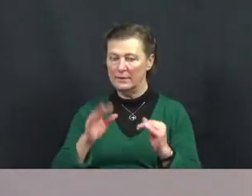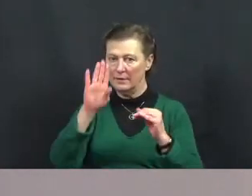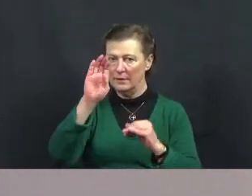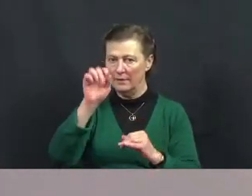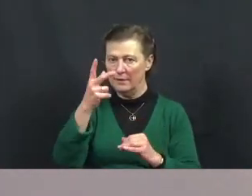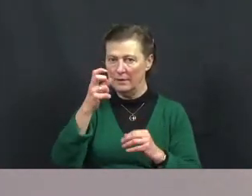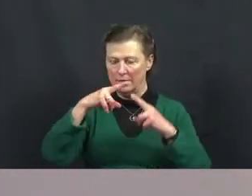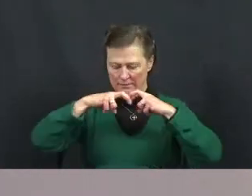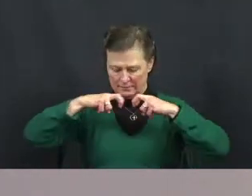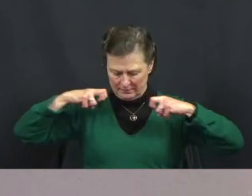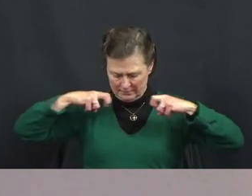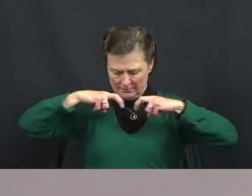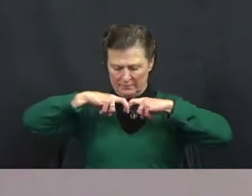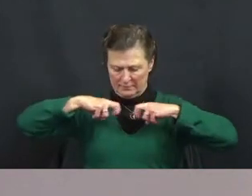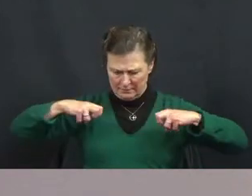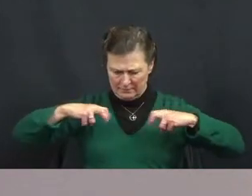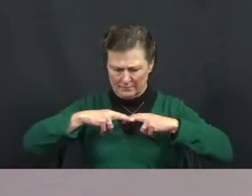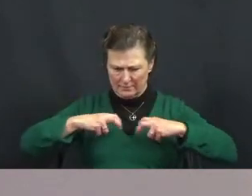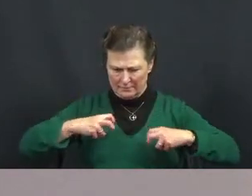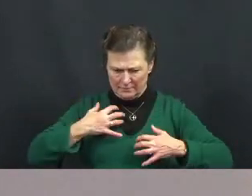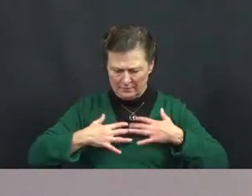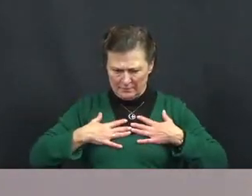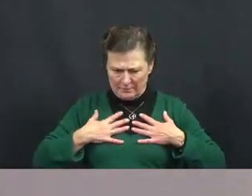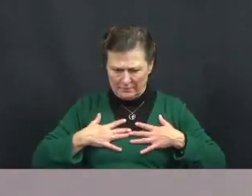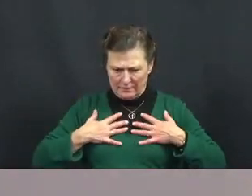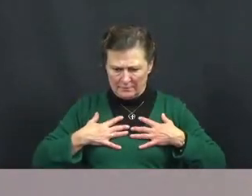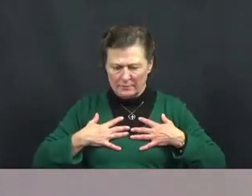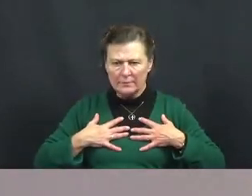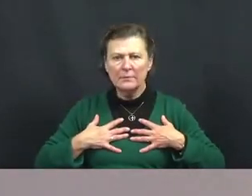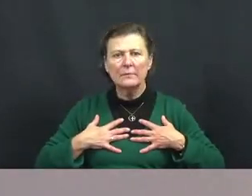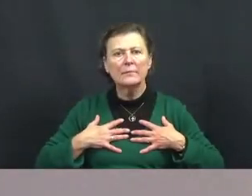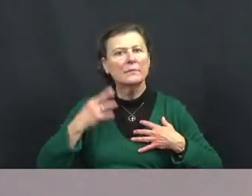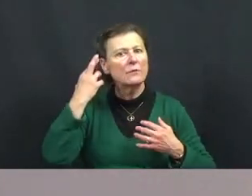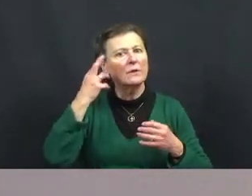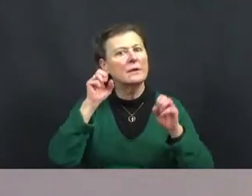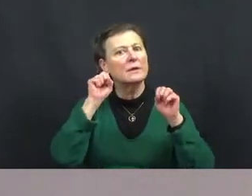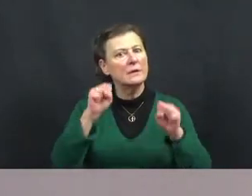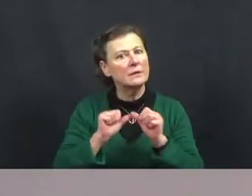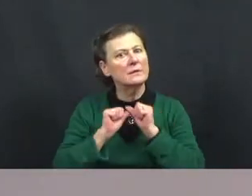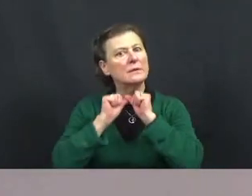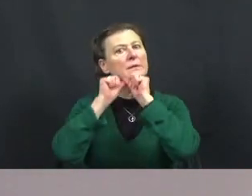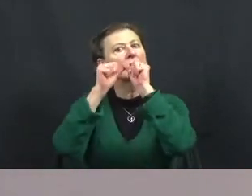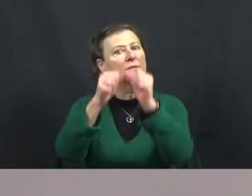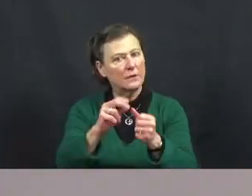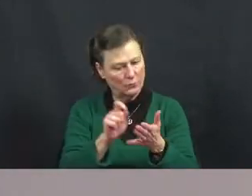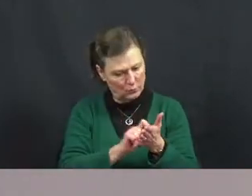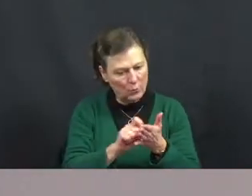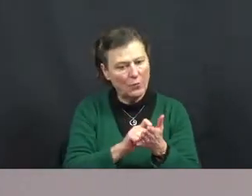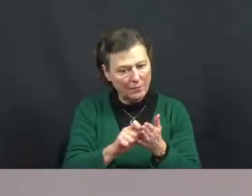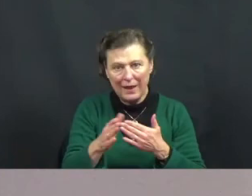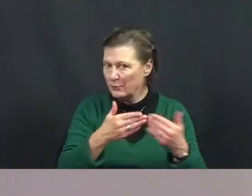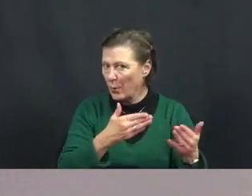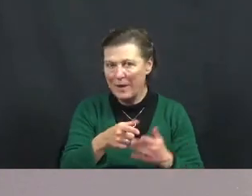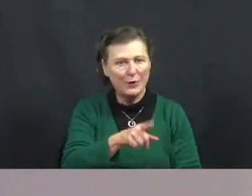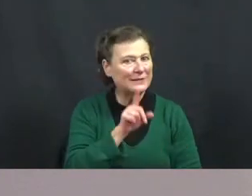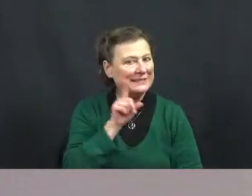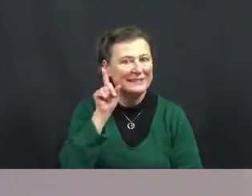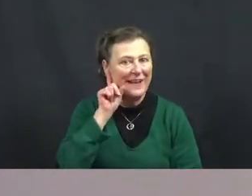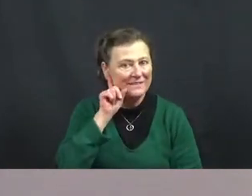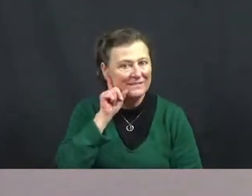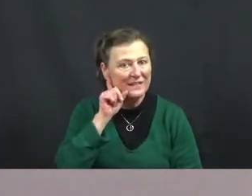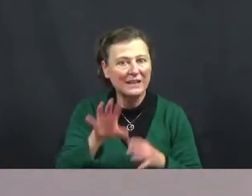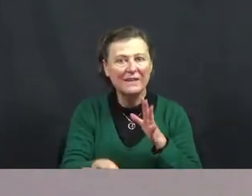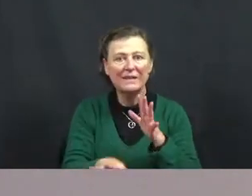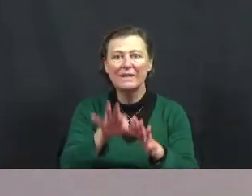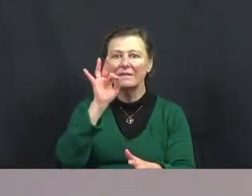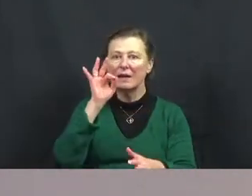deep inside himself. He realized he could continue to compose even if he was deaf. He discovered